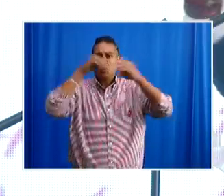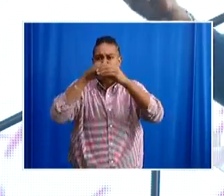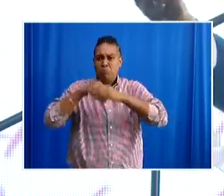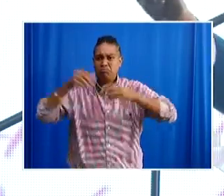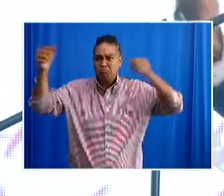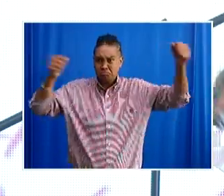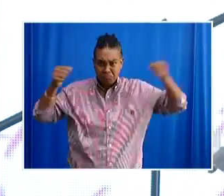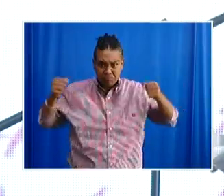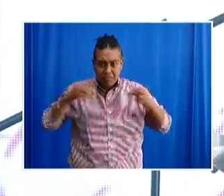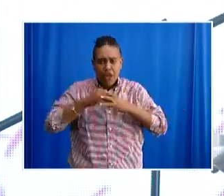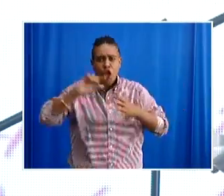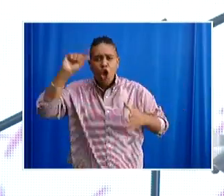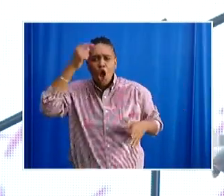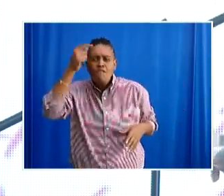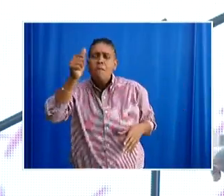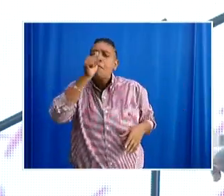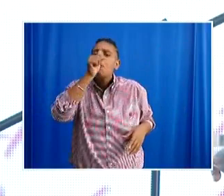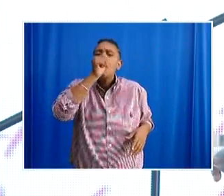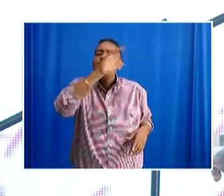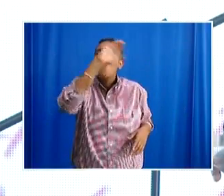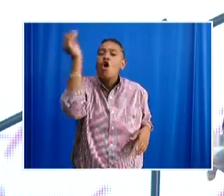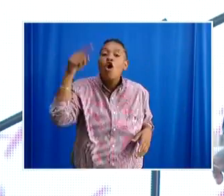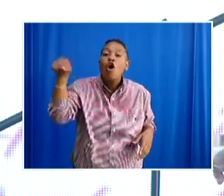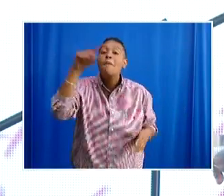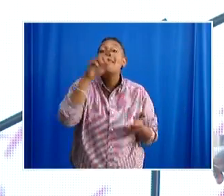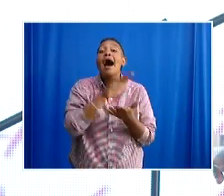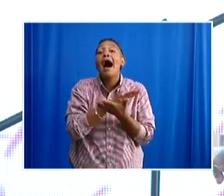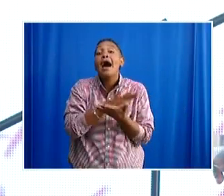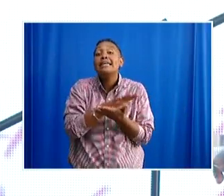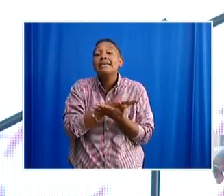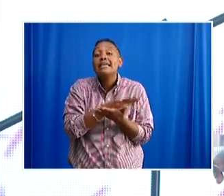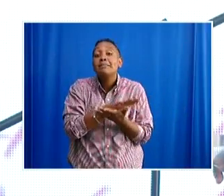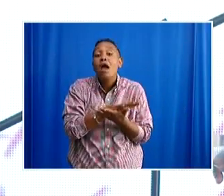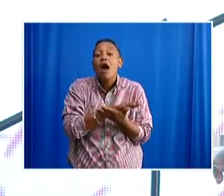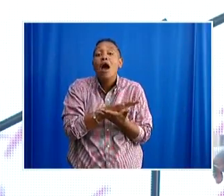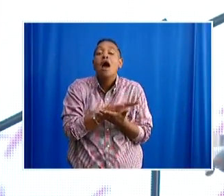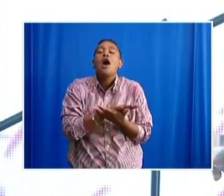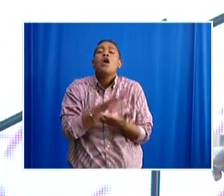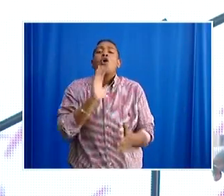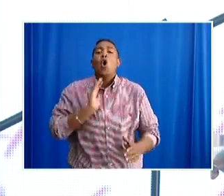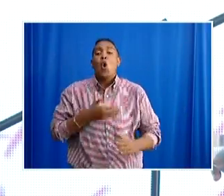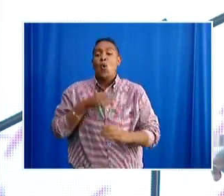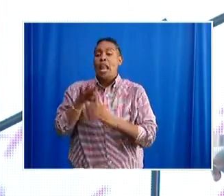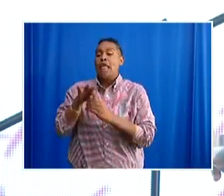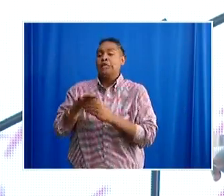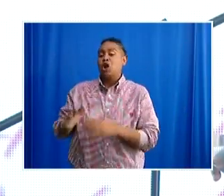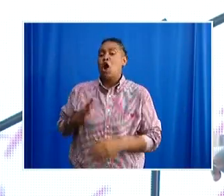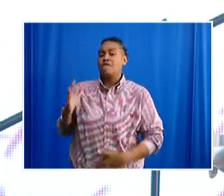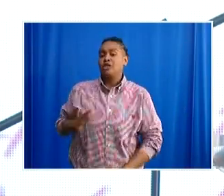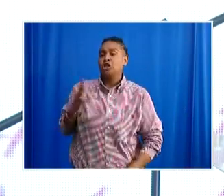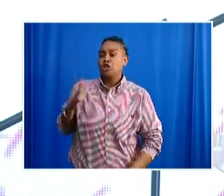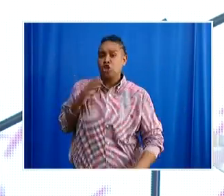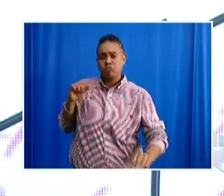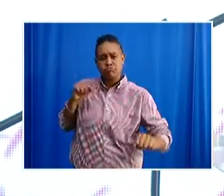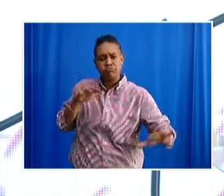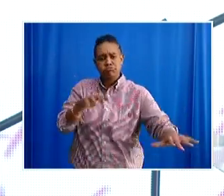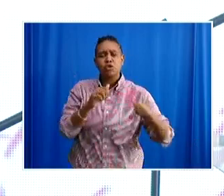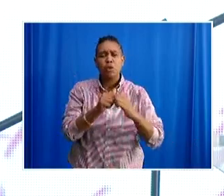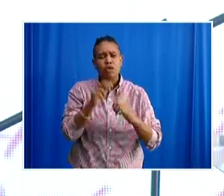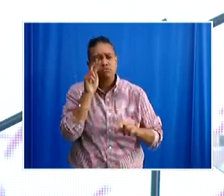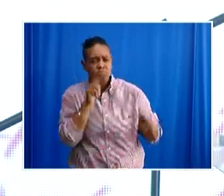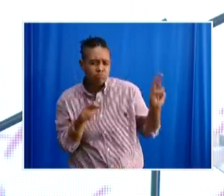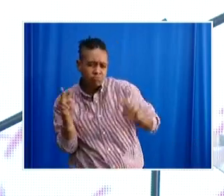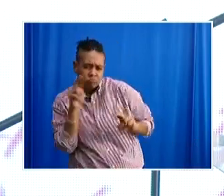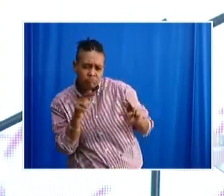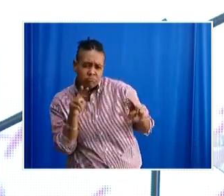whole of government, private sector, the academia, or elected officials come together to look at this particular